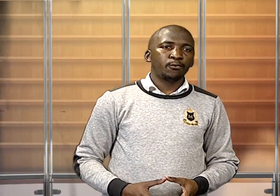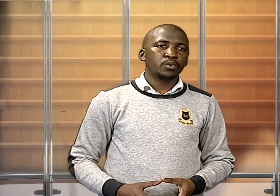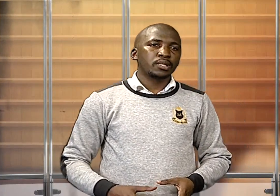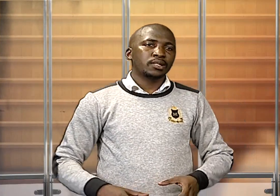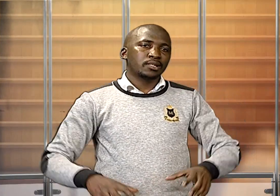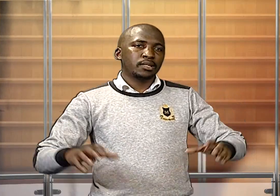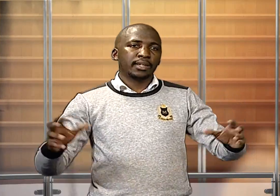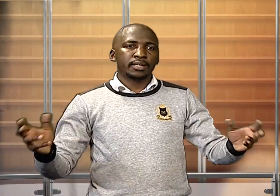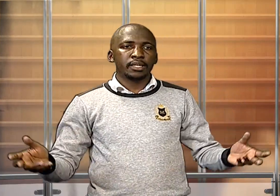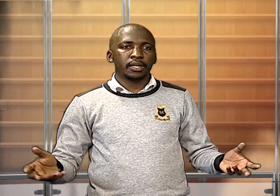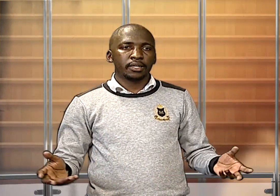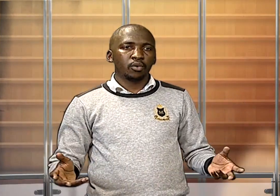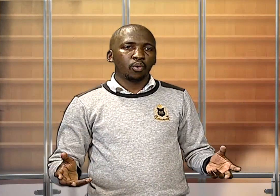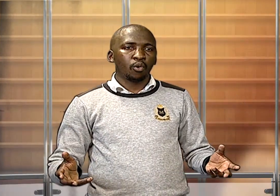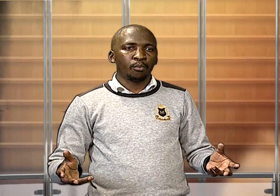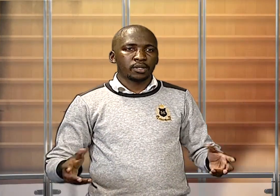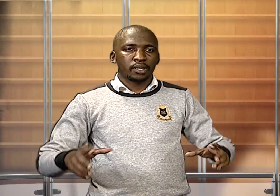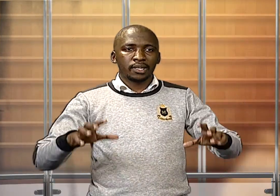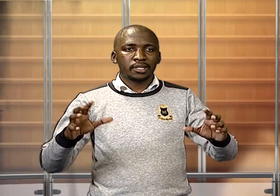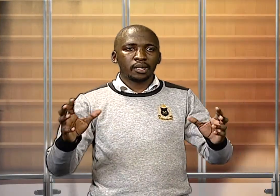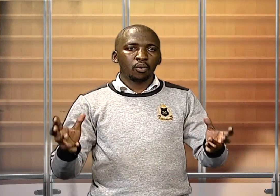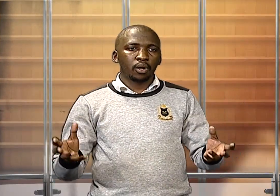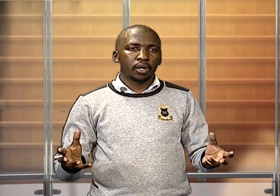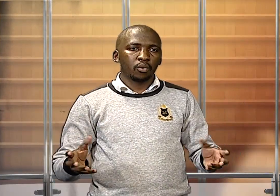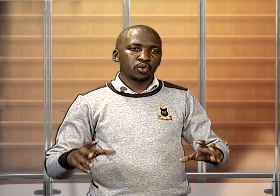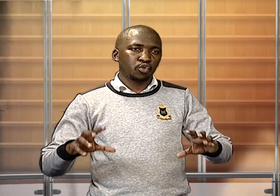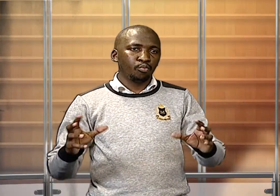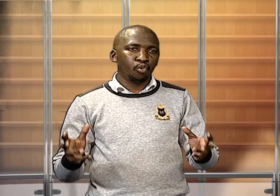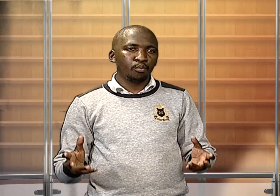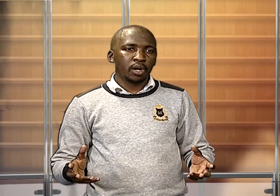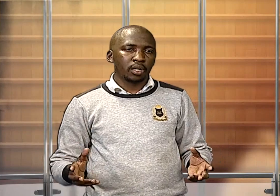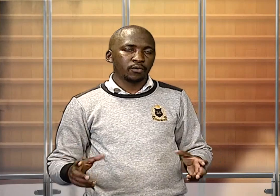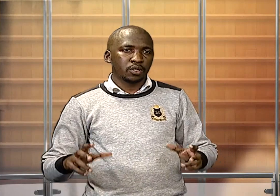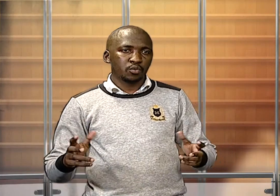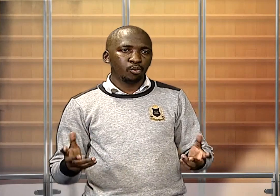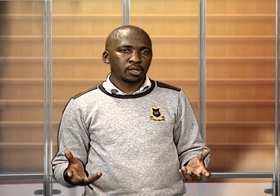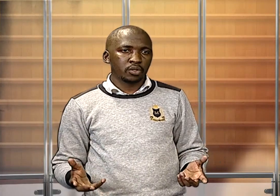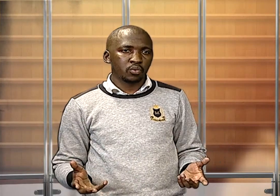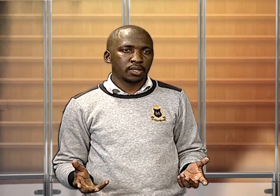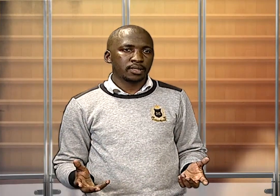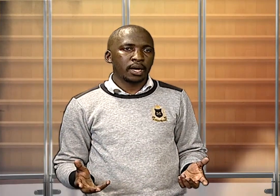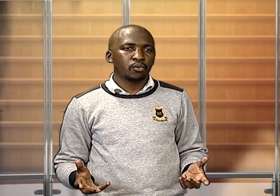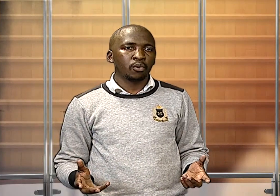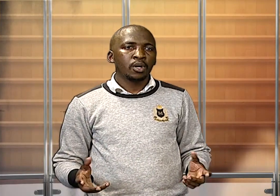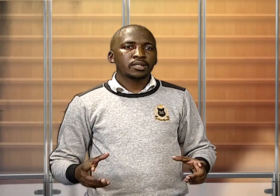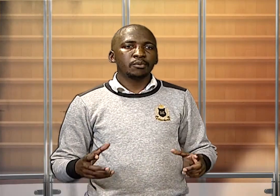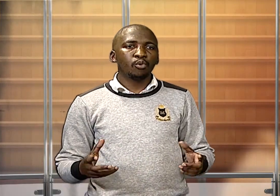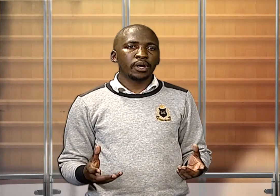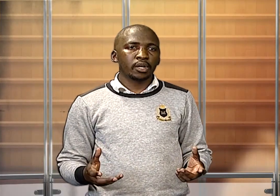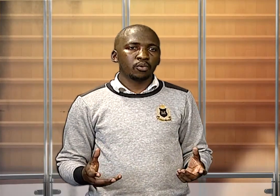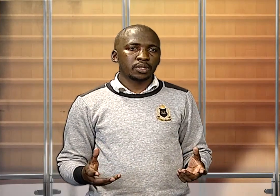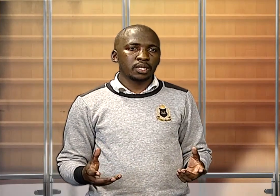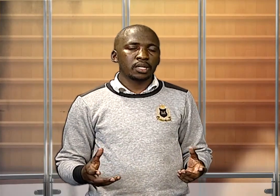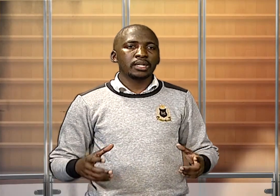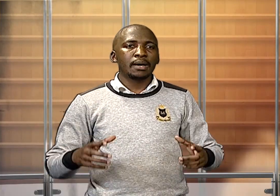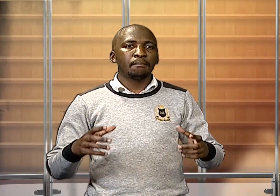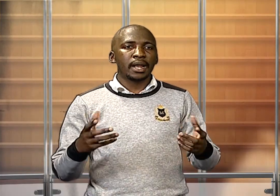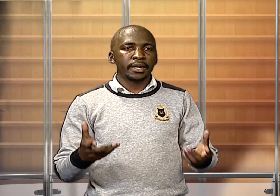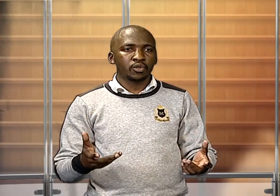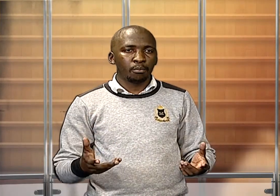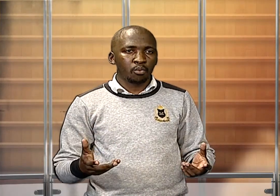sitawuchubeka ke mfundzi sitihlatile tingoma sihlatiya konke lokhu sibuka umlandvo sisibuke sisusa sayo sibuke